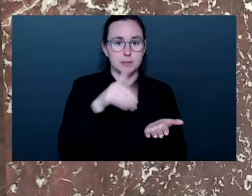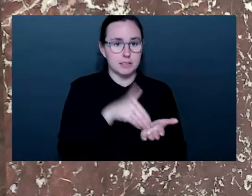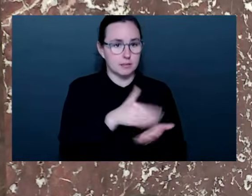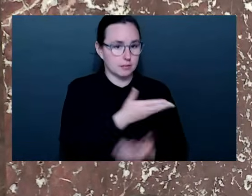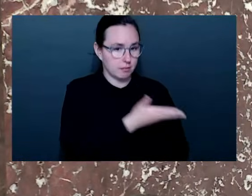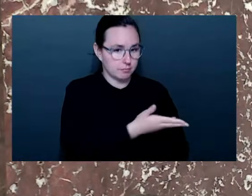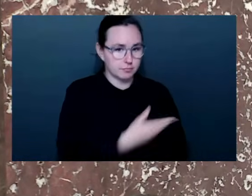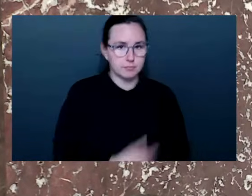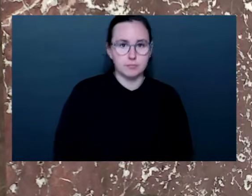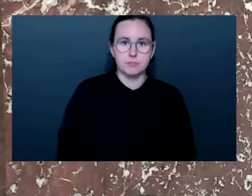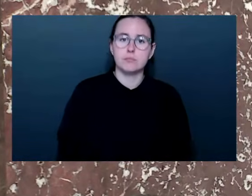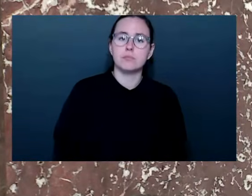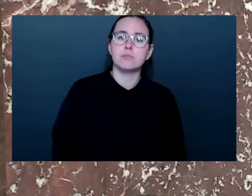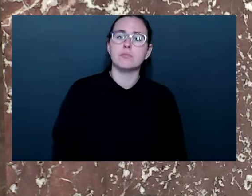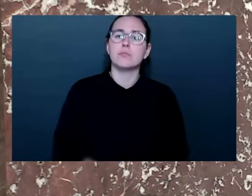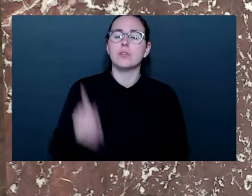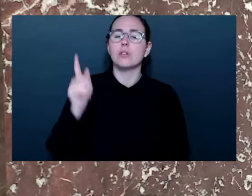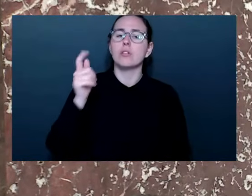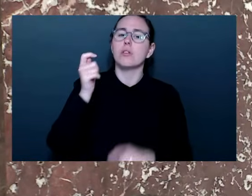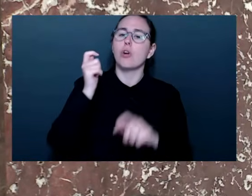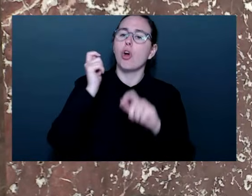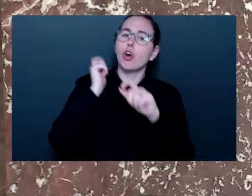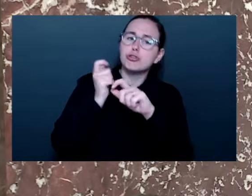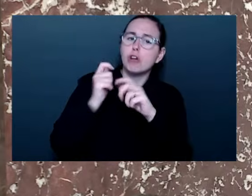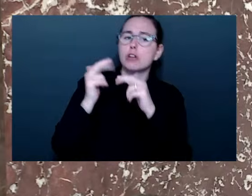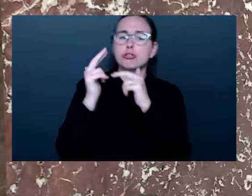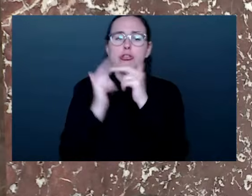guess. Mr.